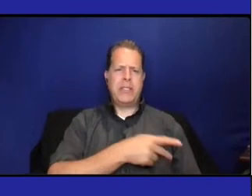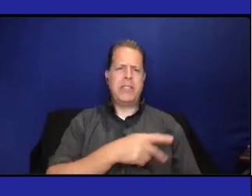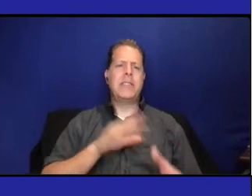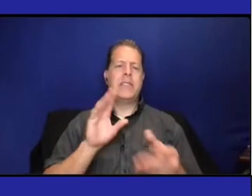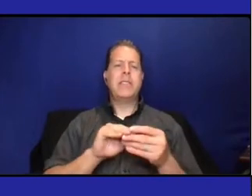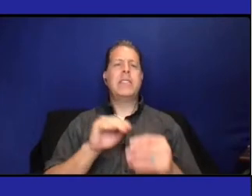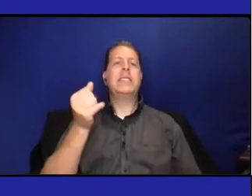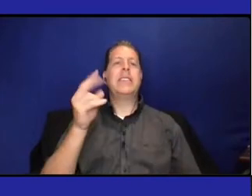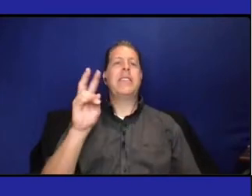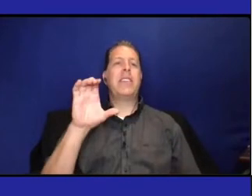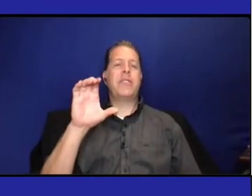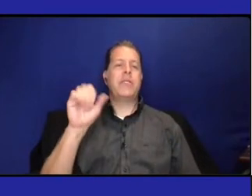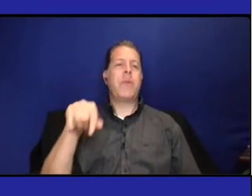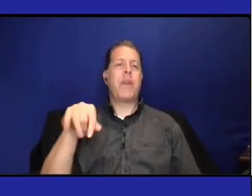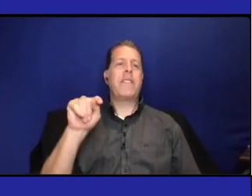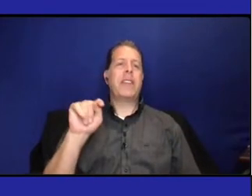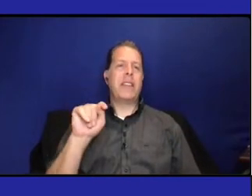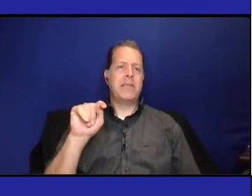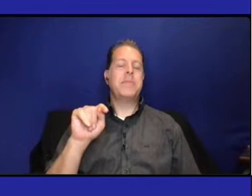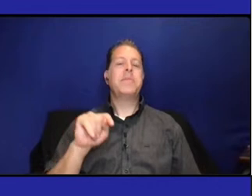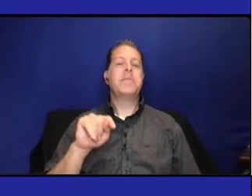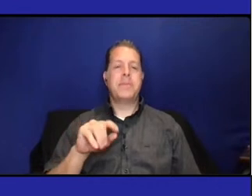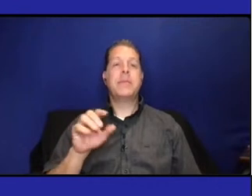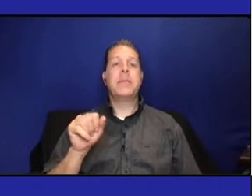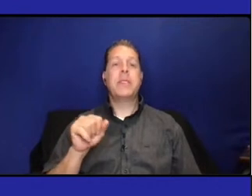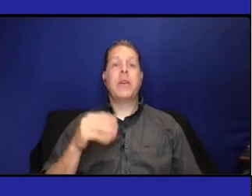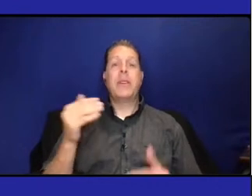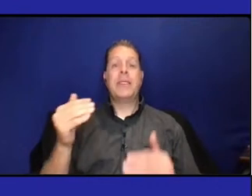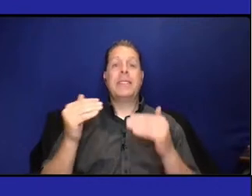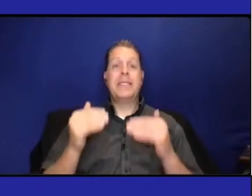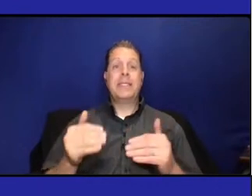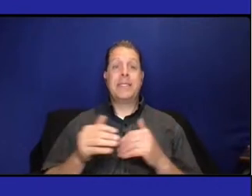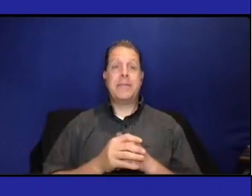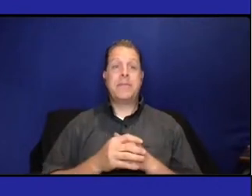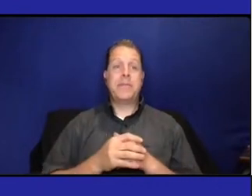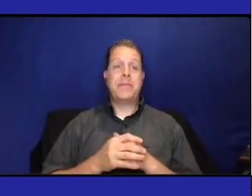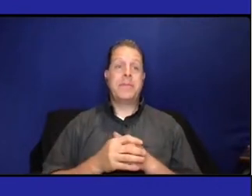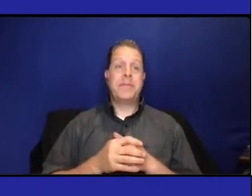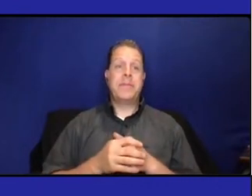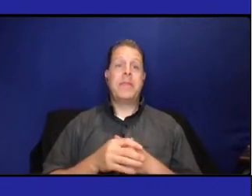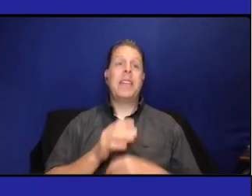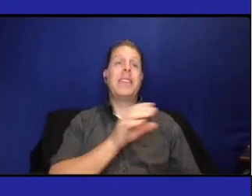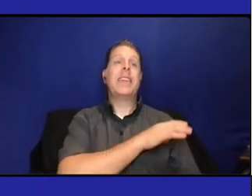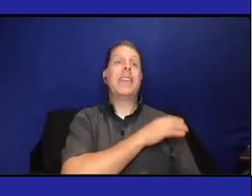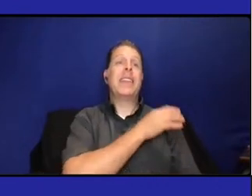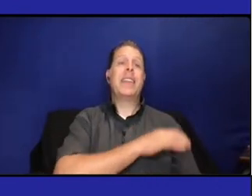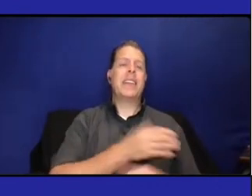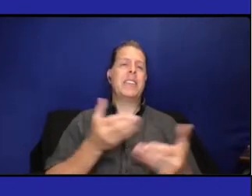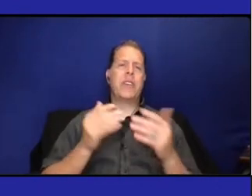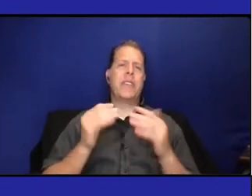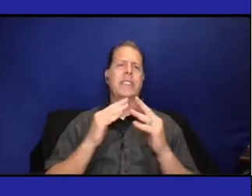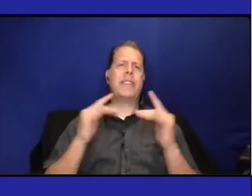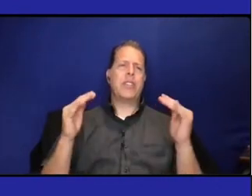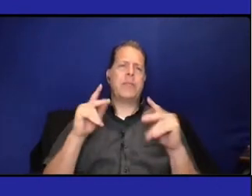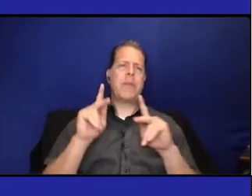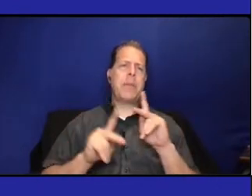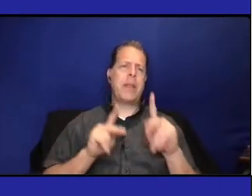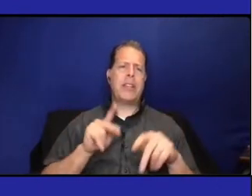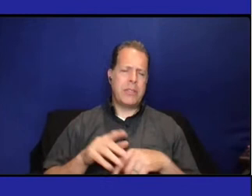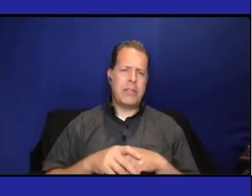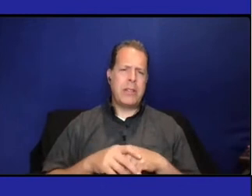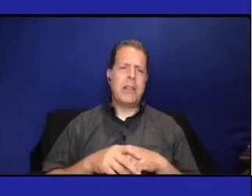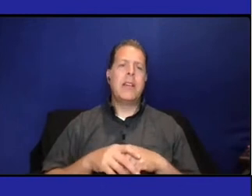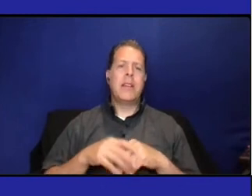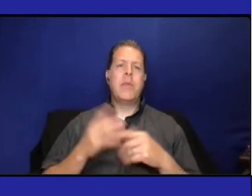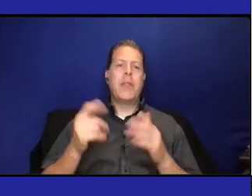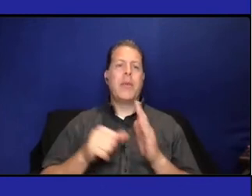square feet. I'll go to the next slide. So the clinic itself serves a diverse population. One of the things we wanted to highlight here is